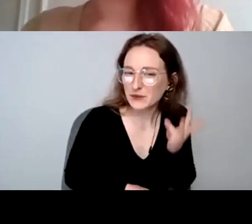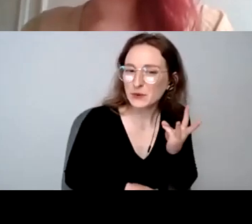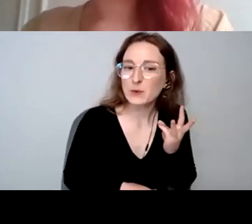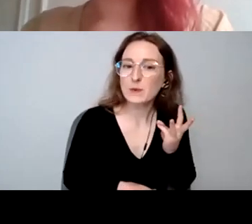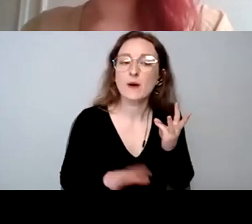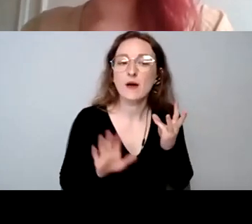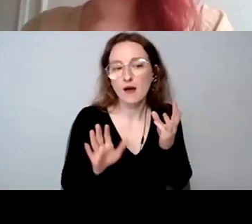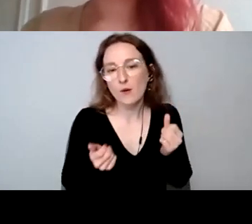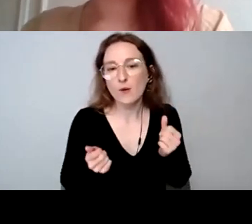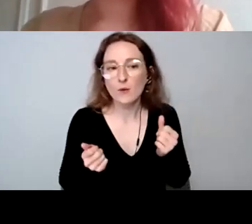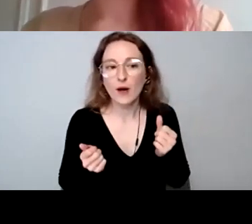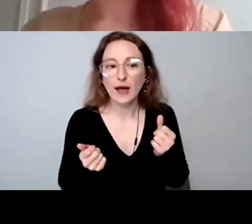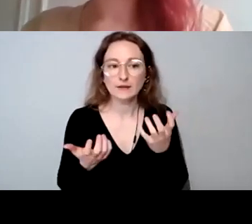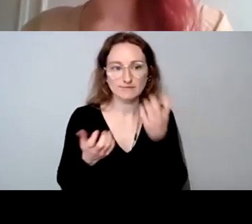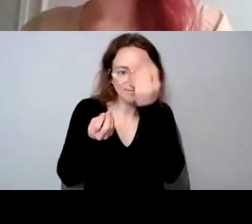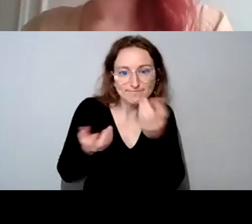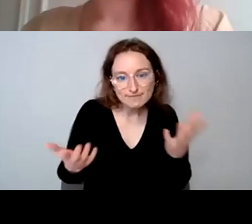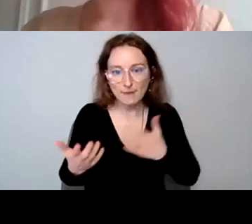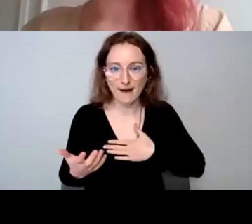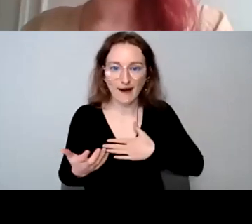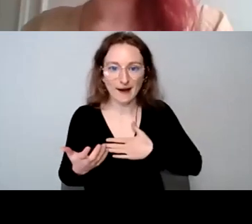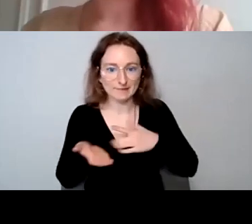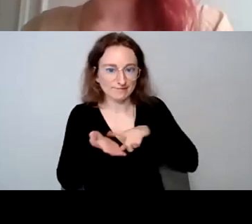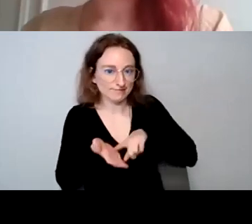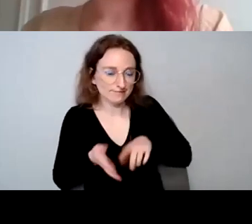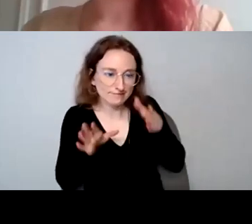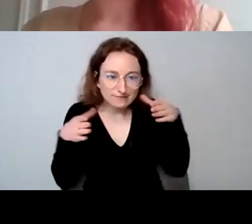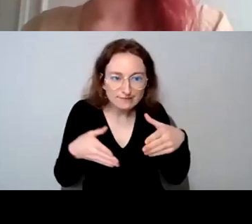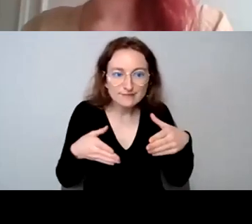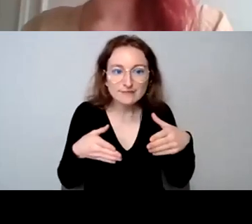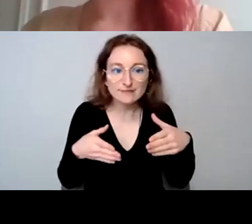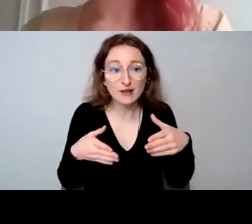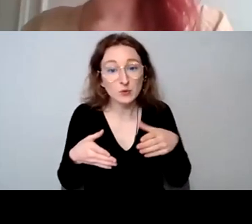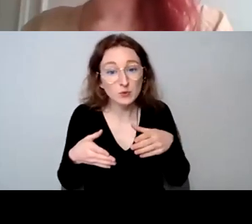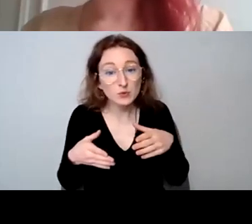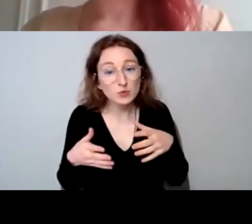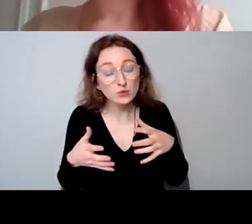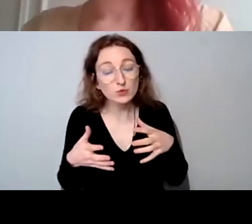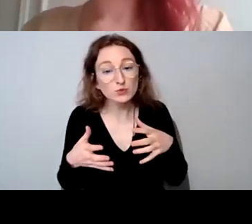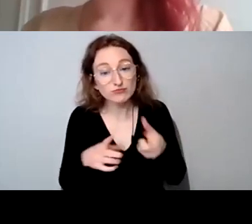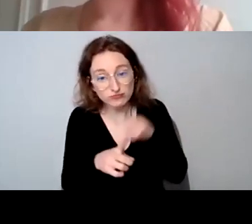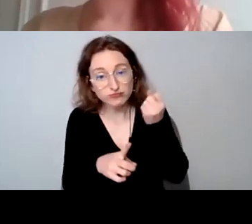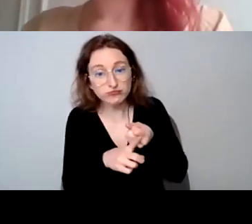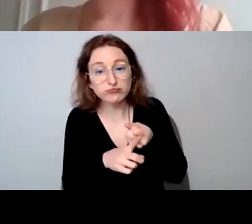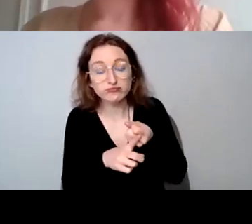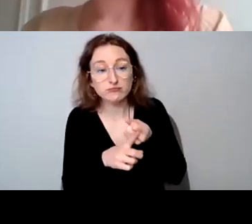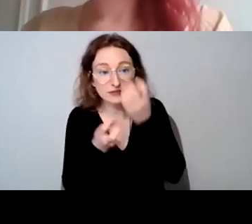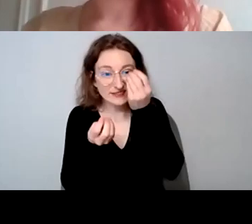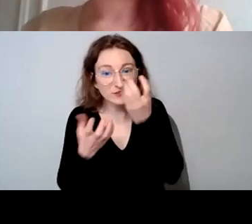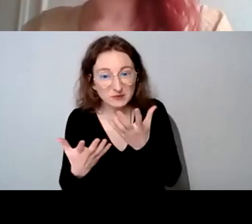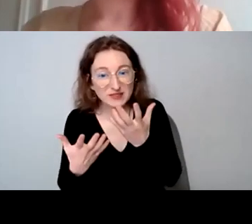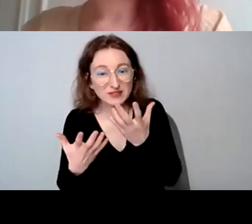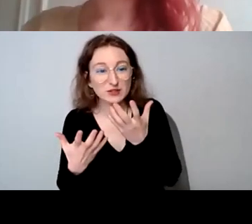just identify it from the beginning that this heavily affects kind of the information as well